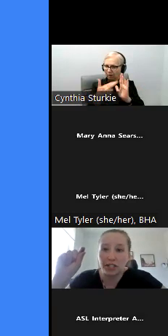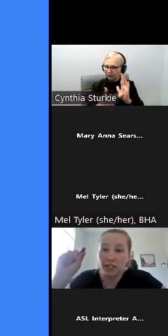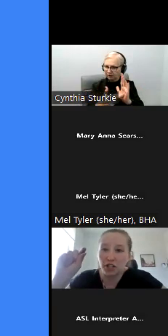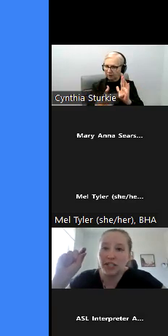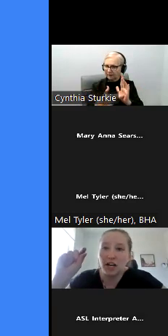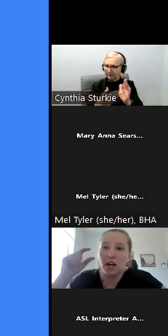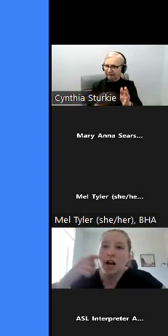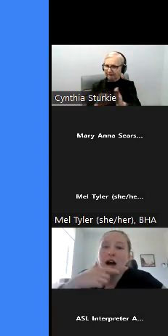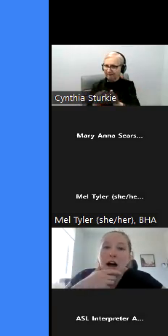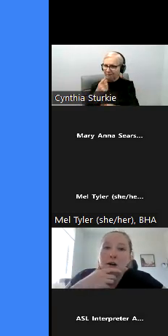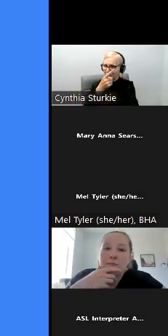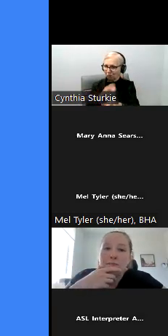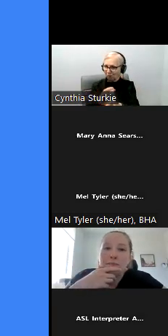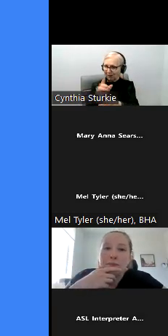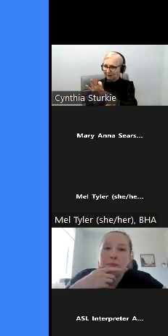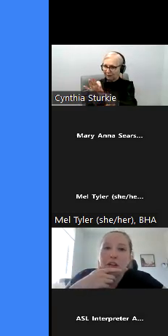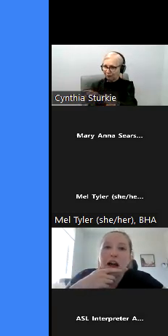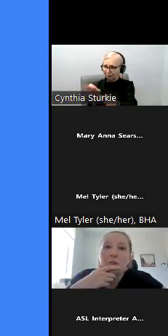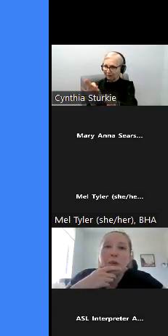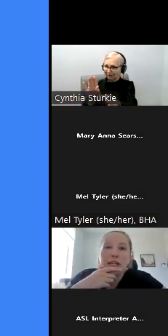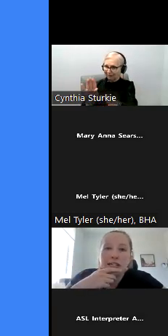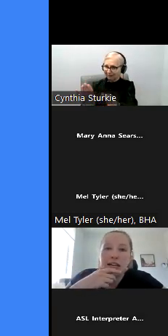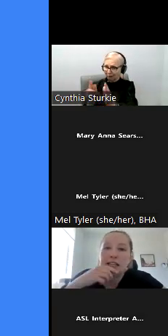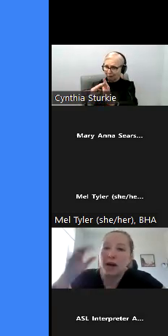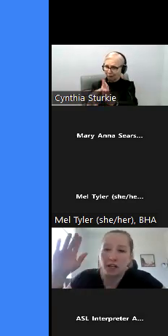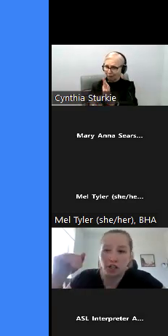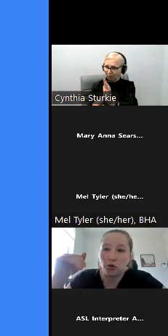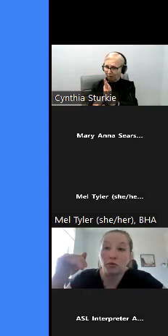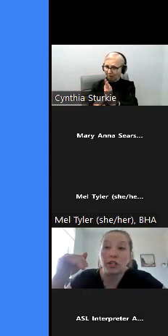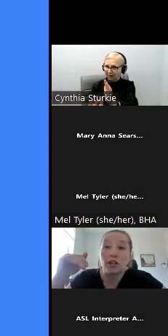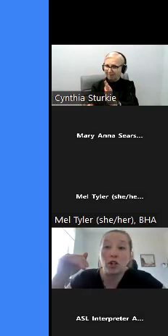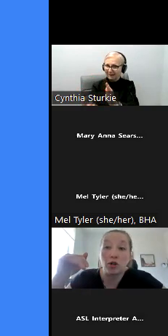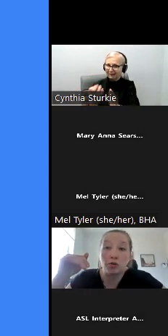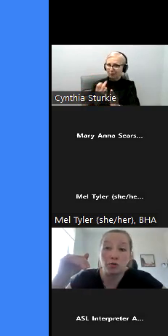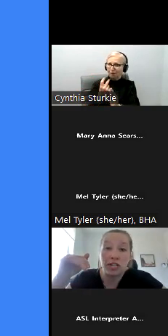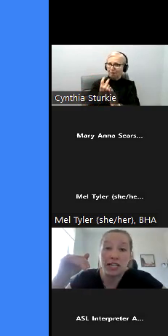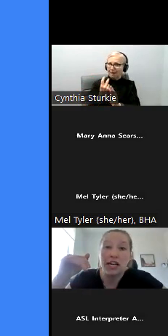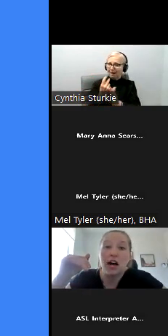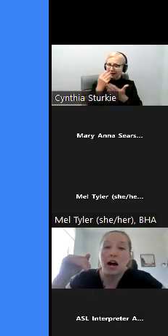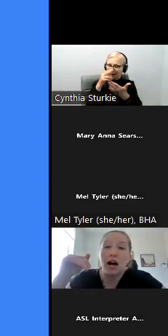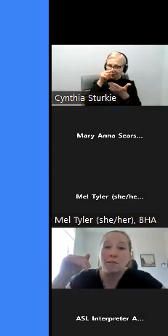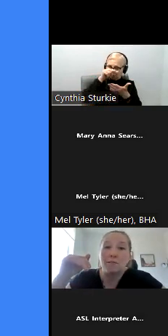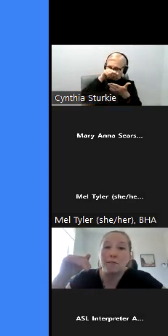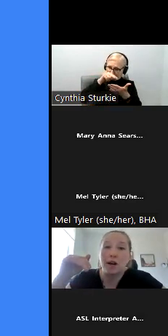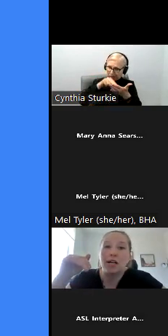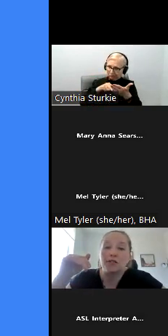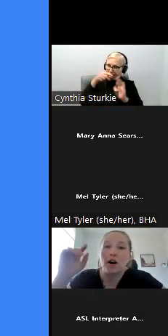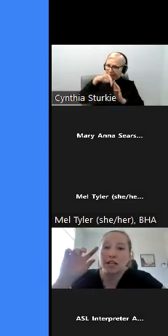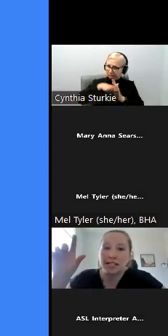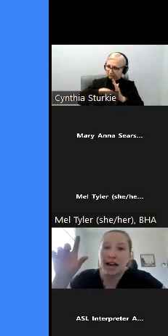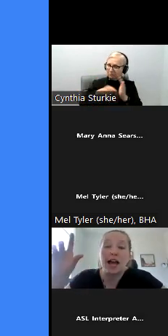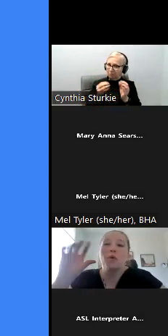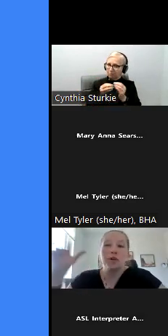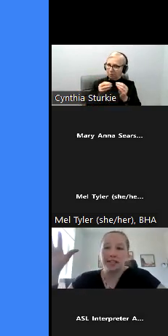correct interpretation there. I might need to take that back and just do a really close read as